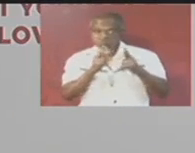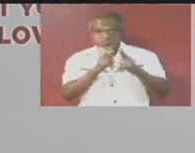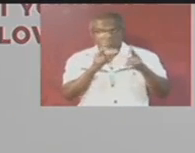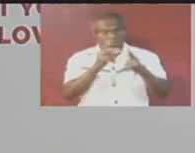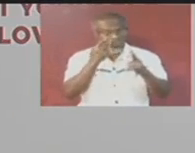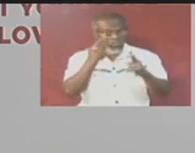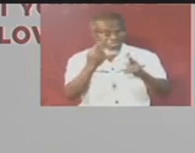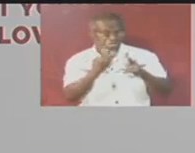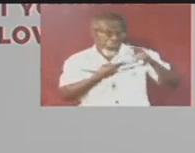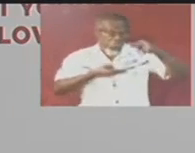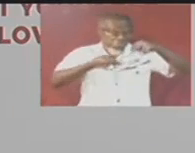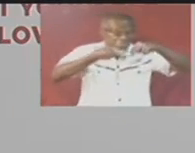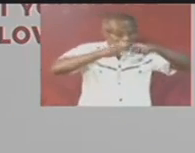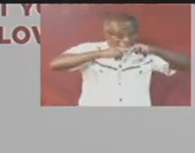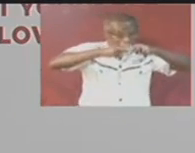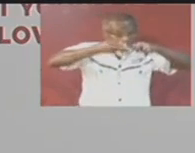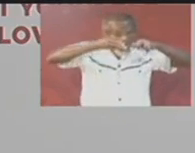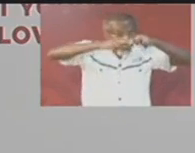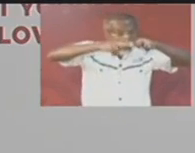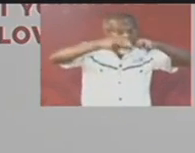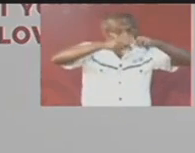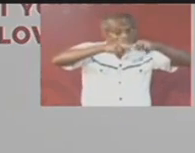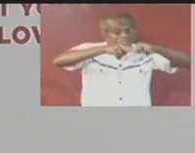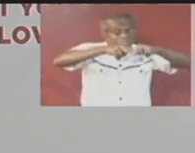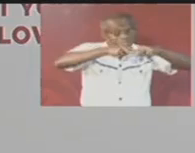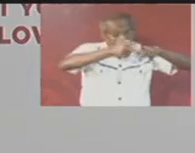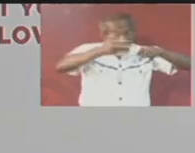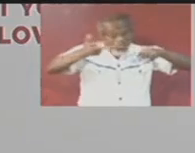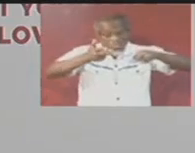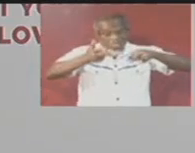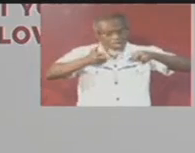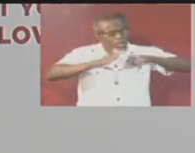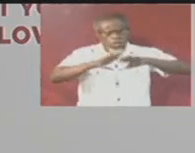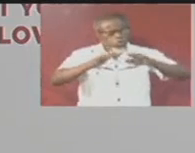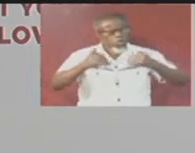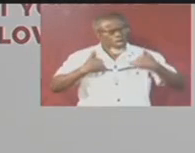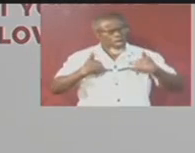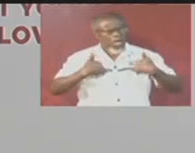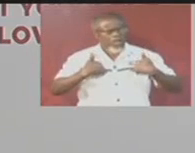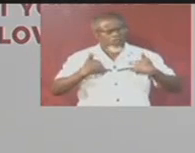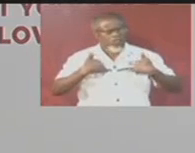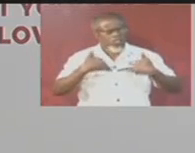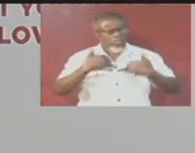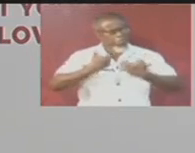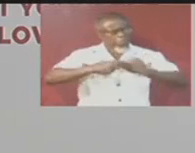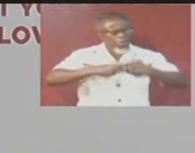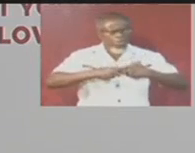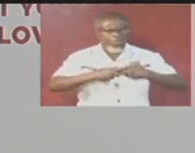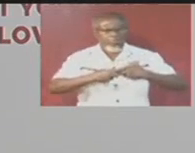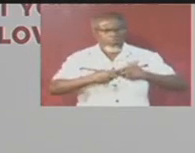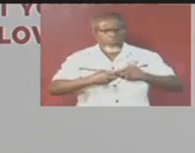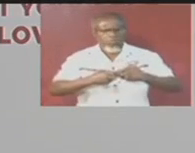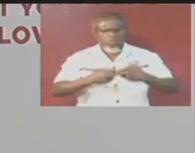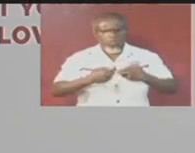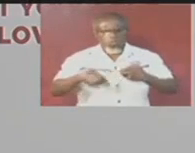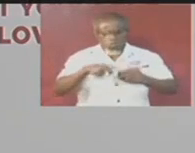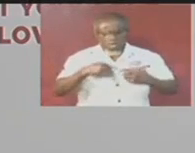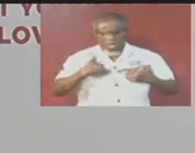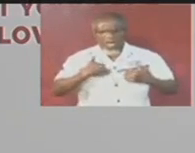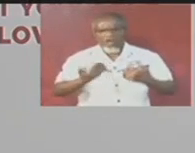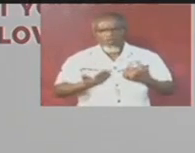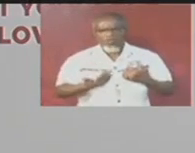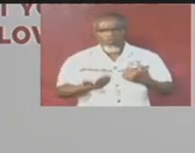spikes and phenomenal figures in this regard. And they don't have the problem that we have in terms of